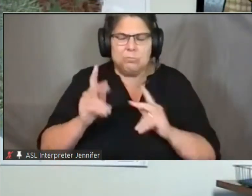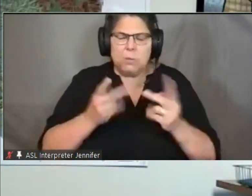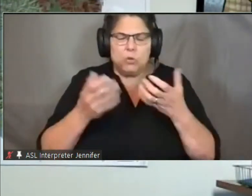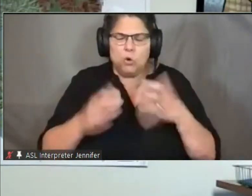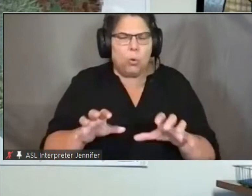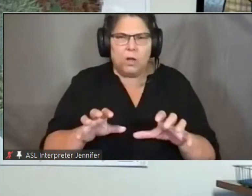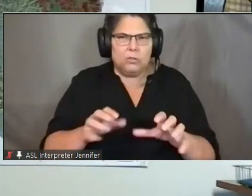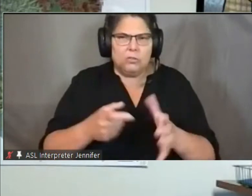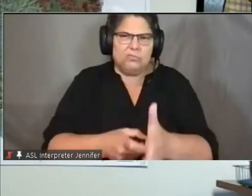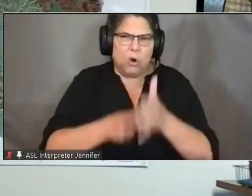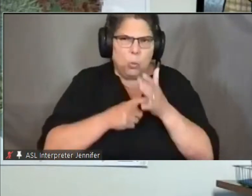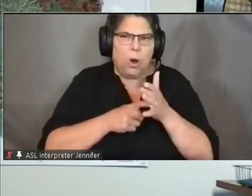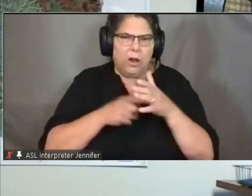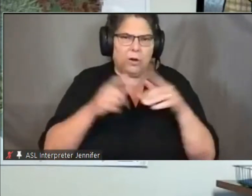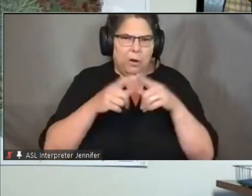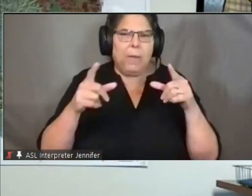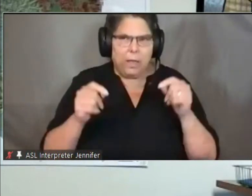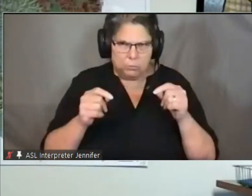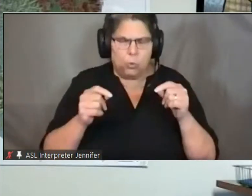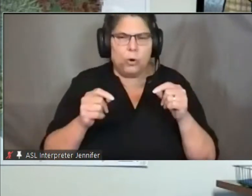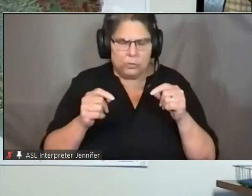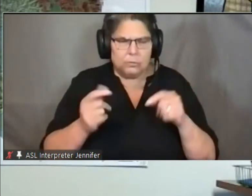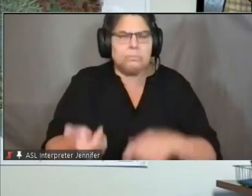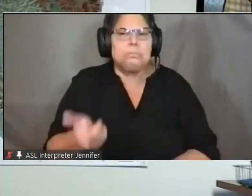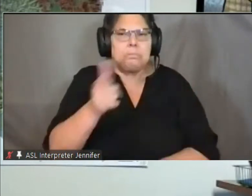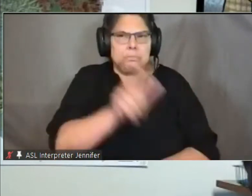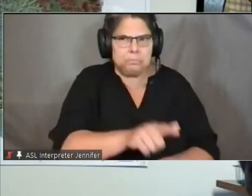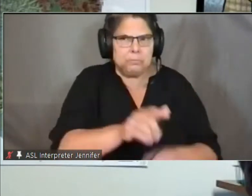exclusionary. There still will be